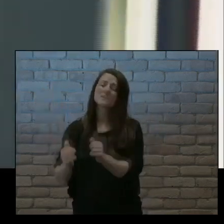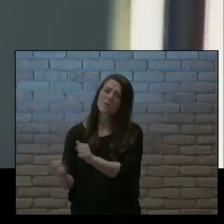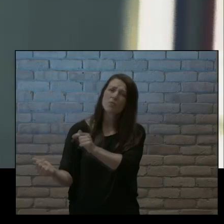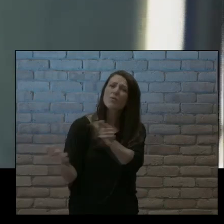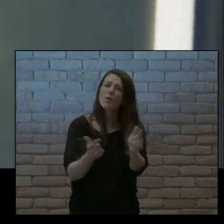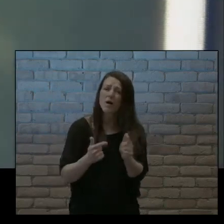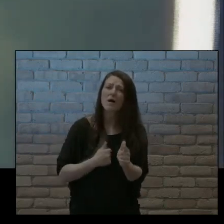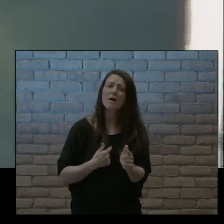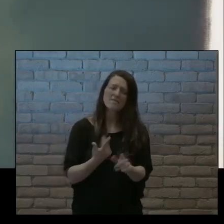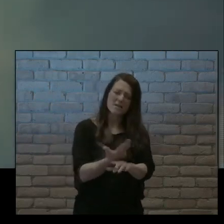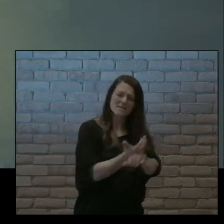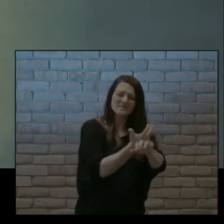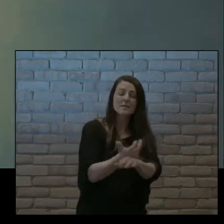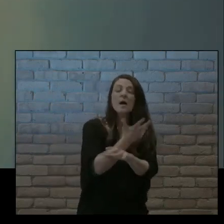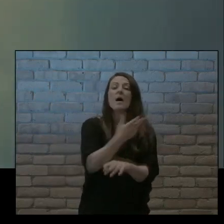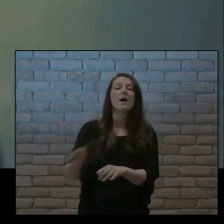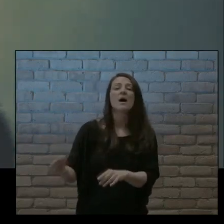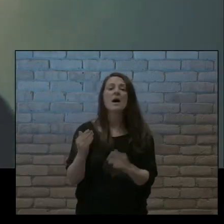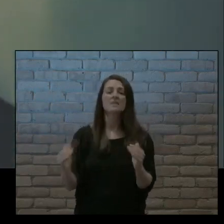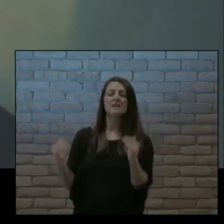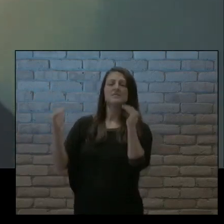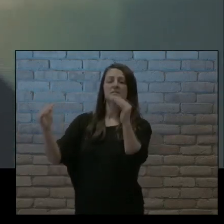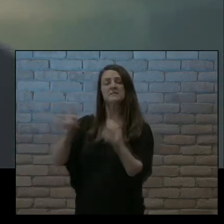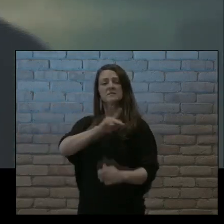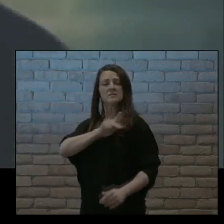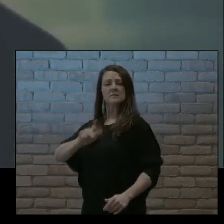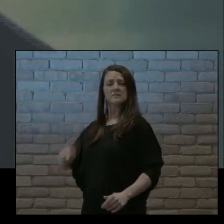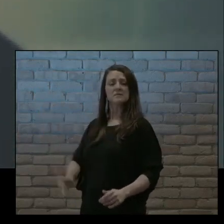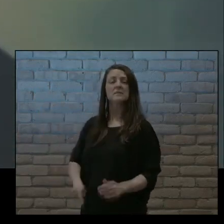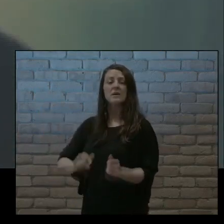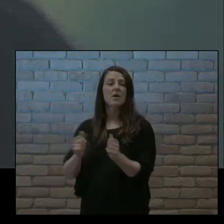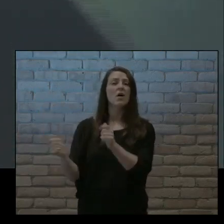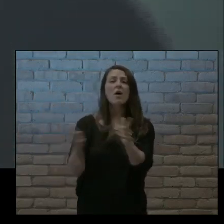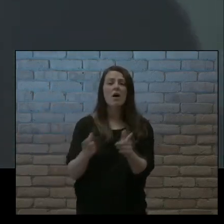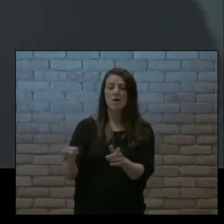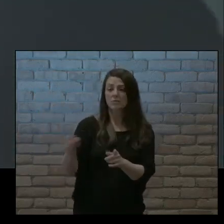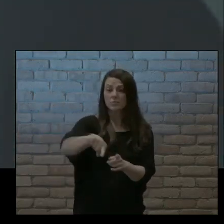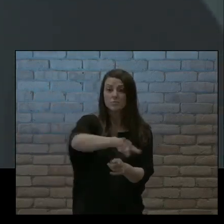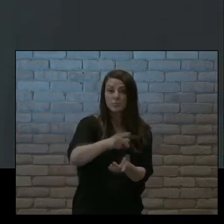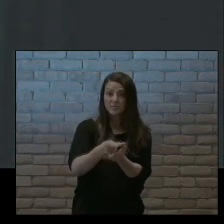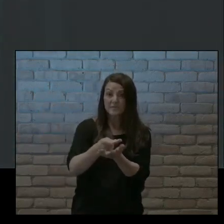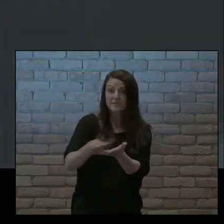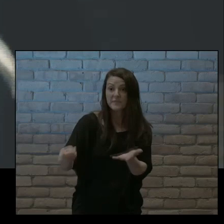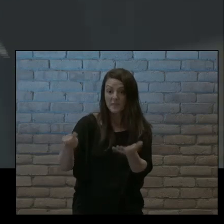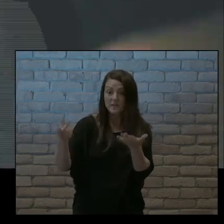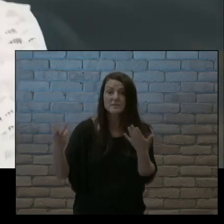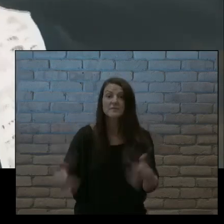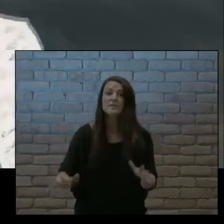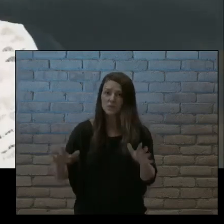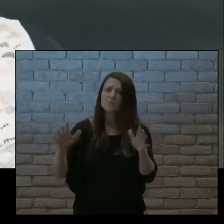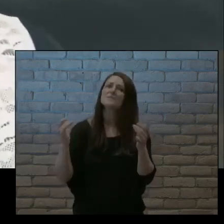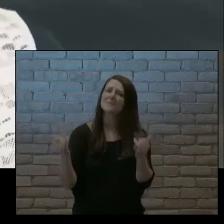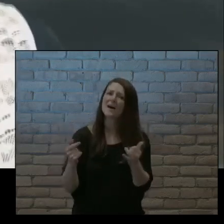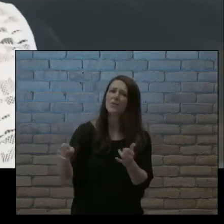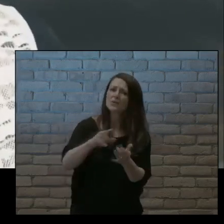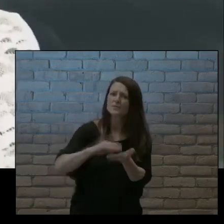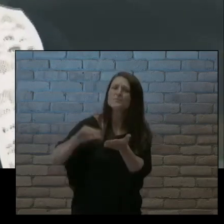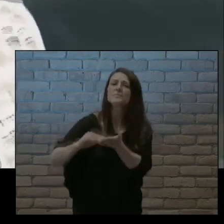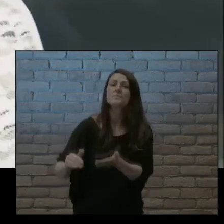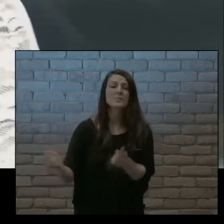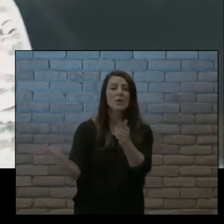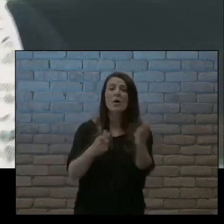the paupers and the princes, all who failed, you've been forgiven. All who dream and all